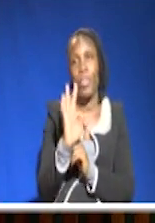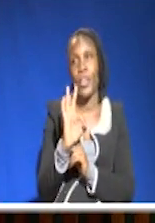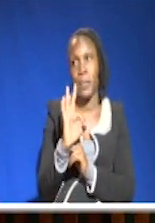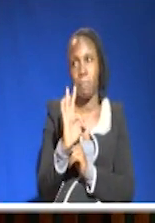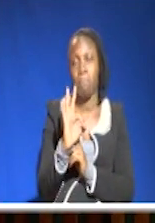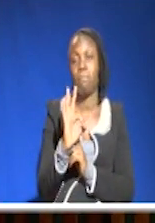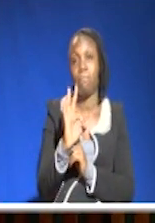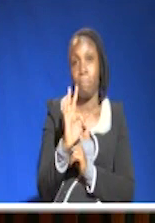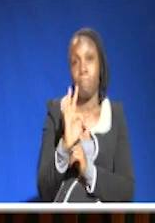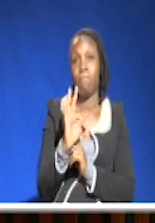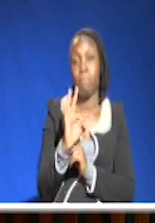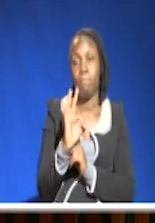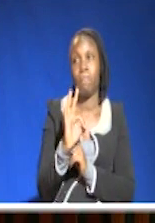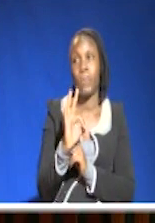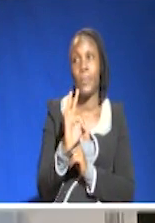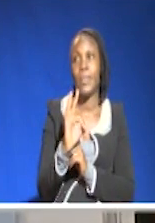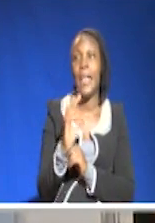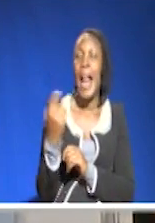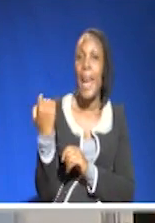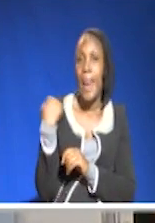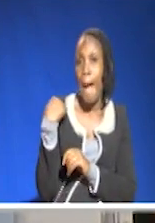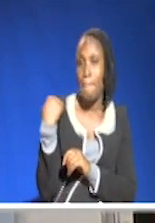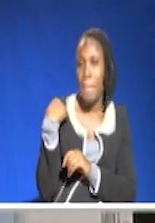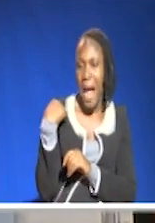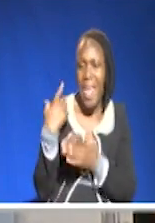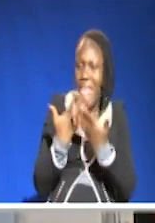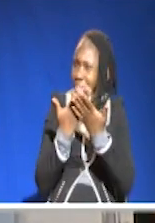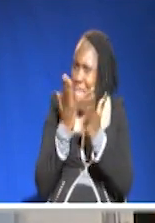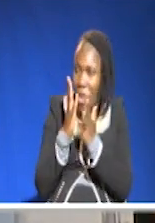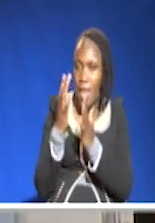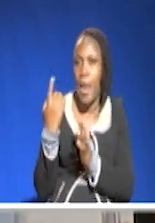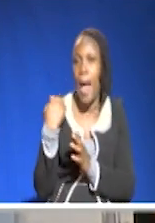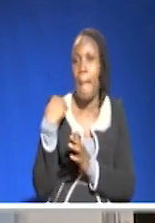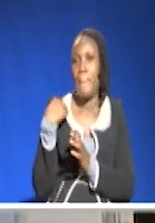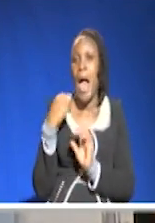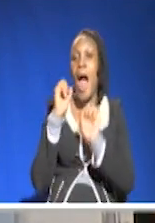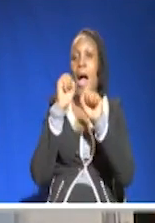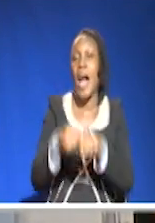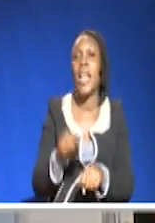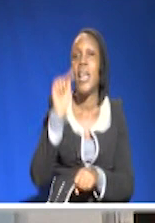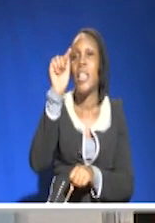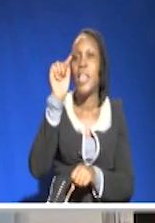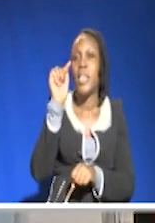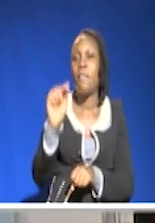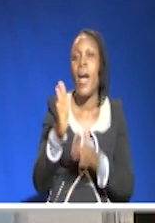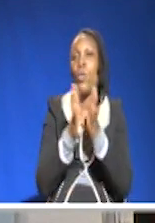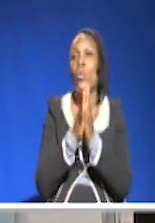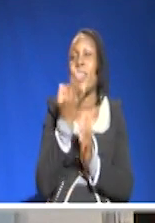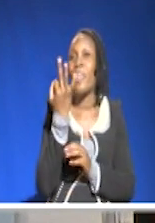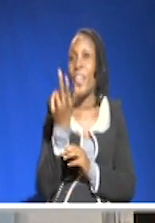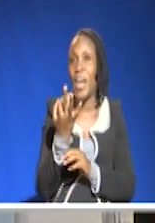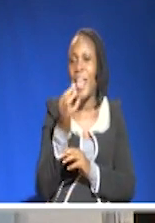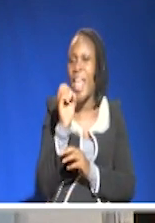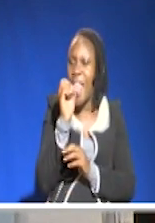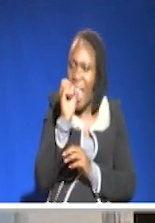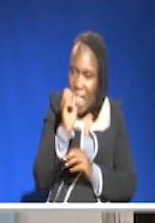3, a number, any number, is divisible by 3 if